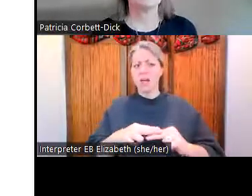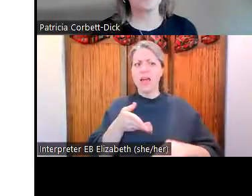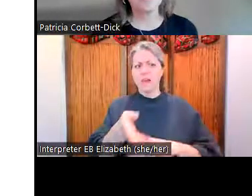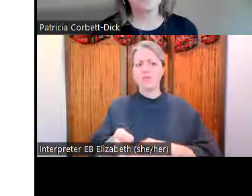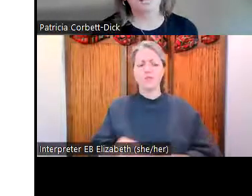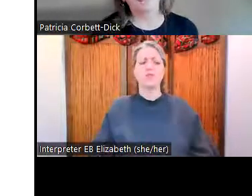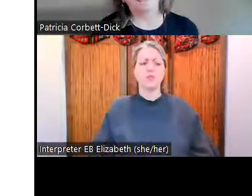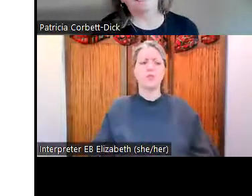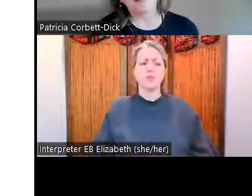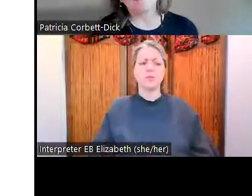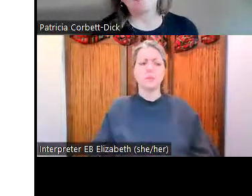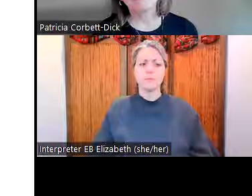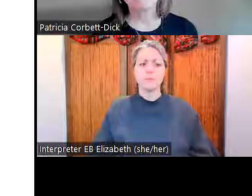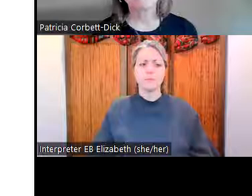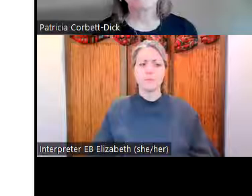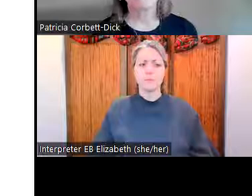And since we do lack,